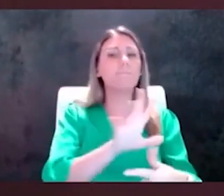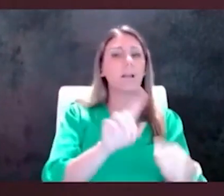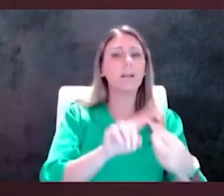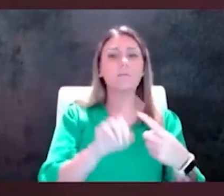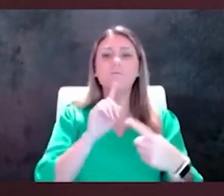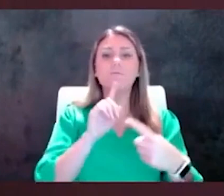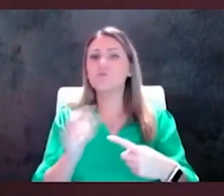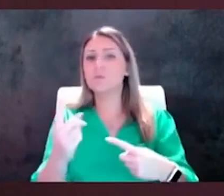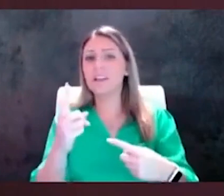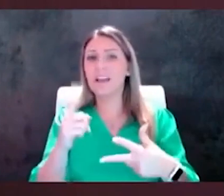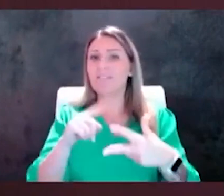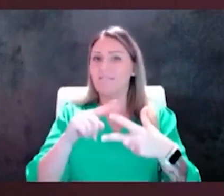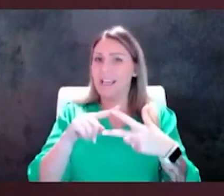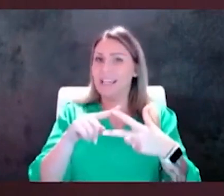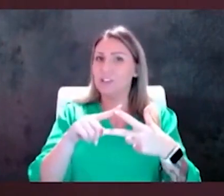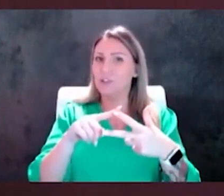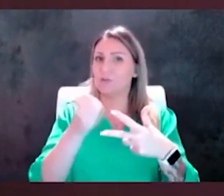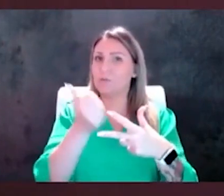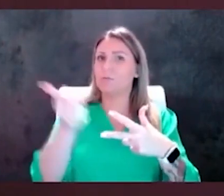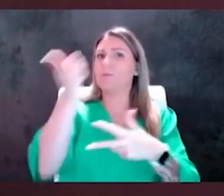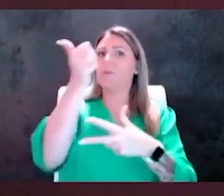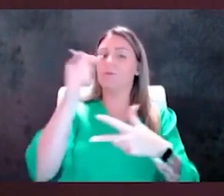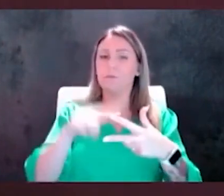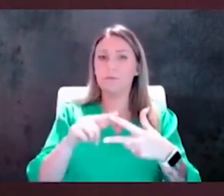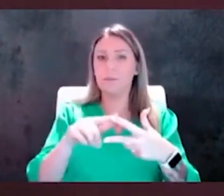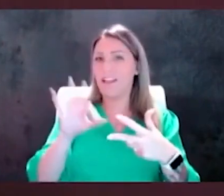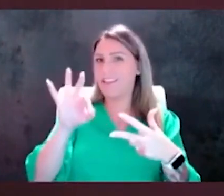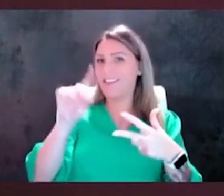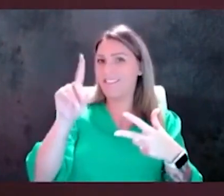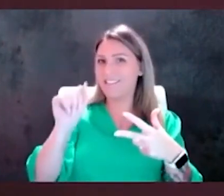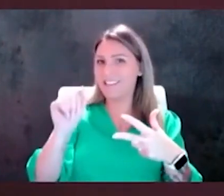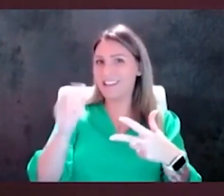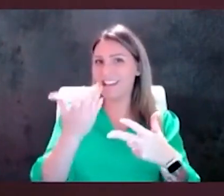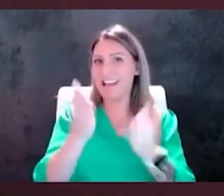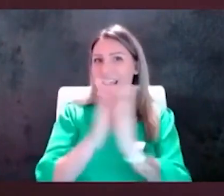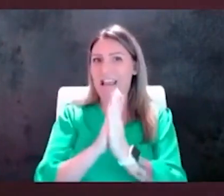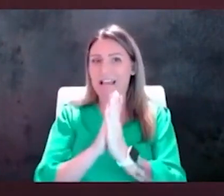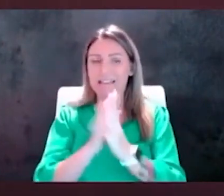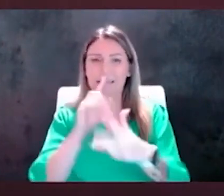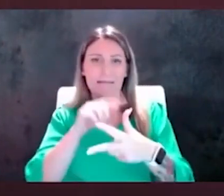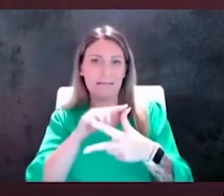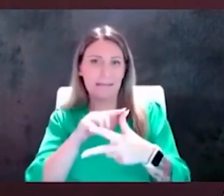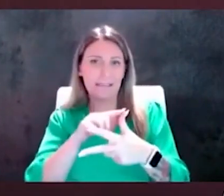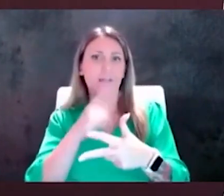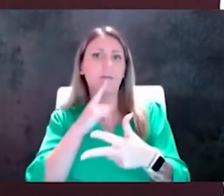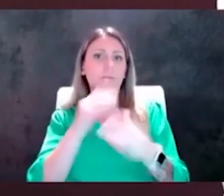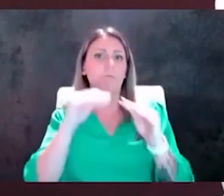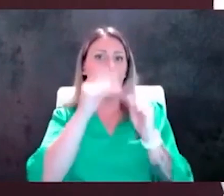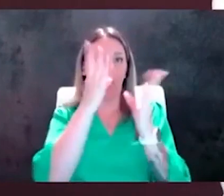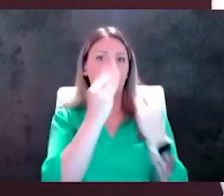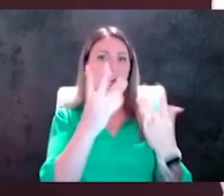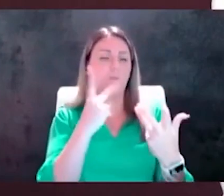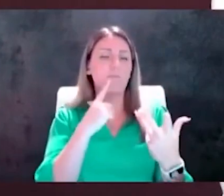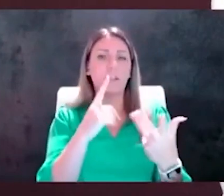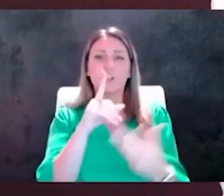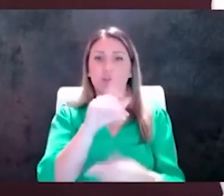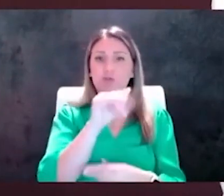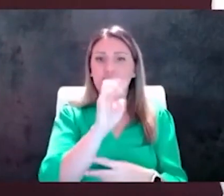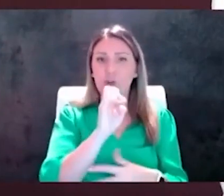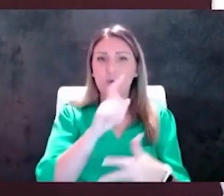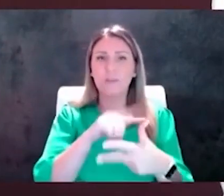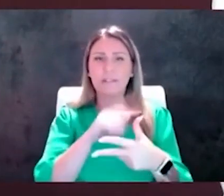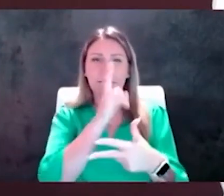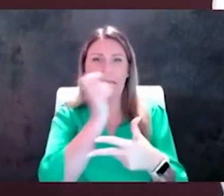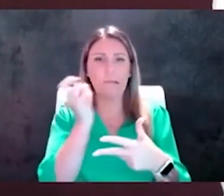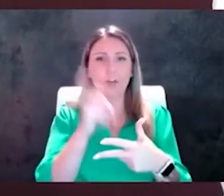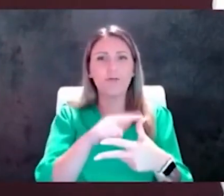I don't know that FDA had asked Moderna for more information regarding the dosing strength and the issue of myocarditis, which appeared to occur a little